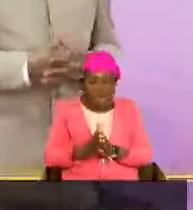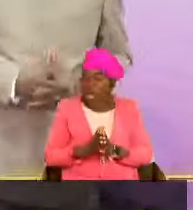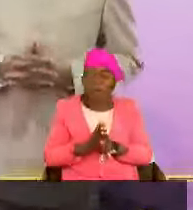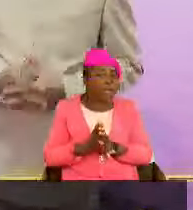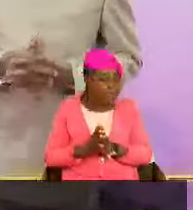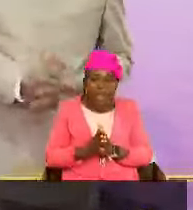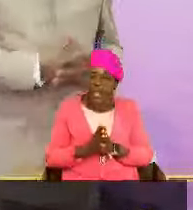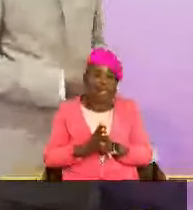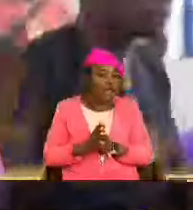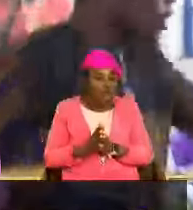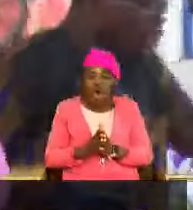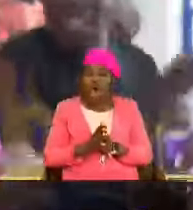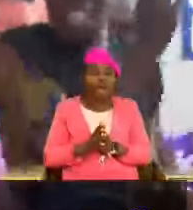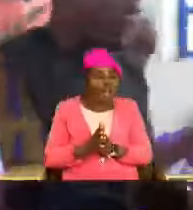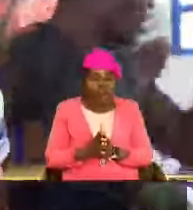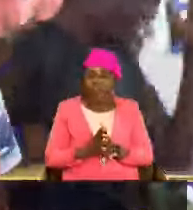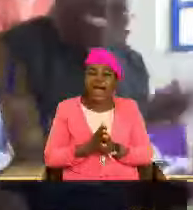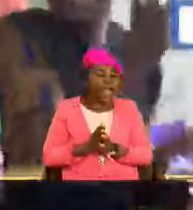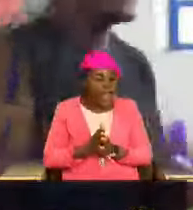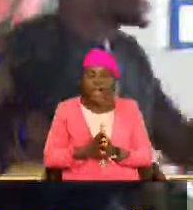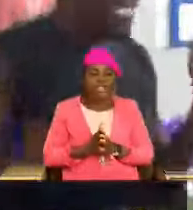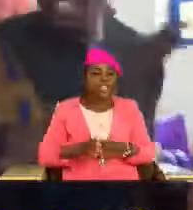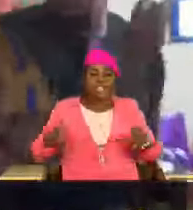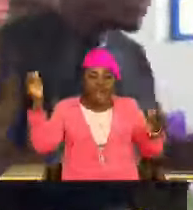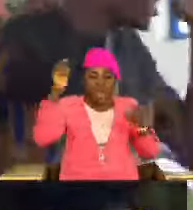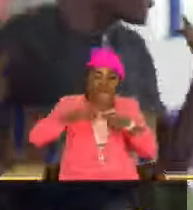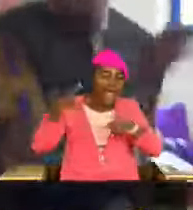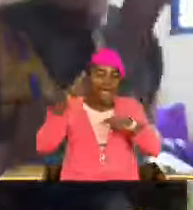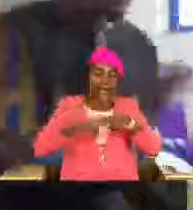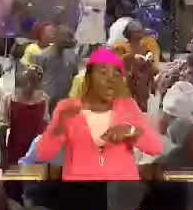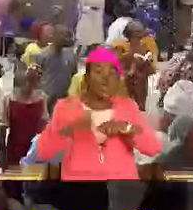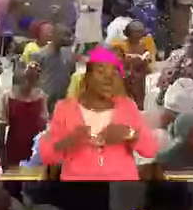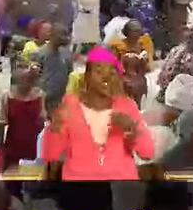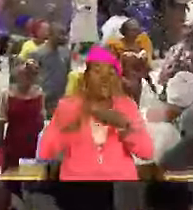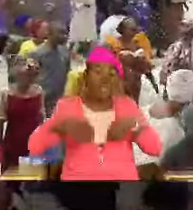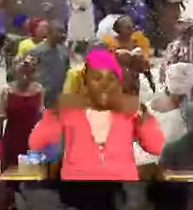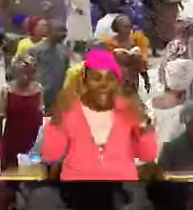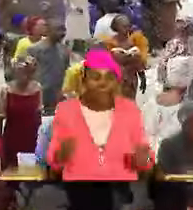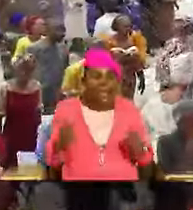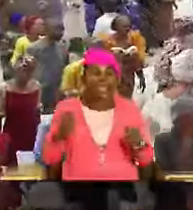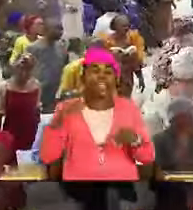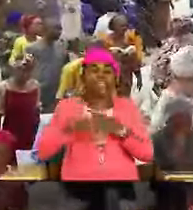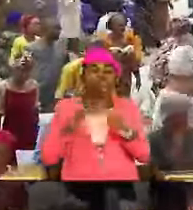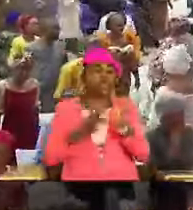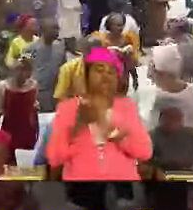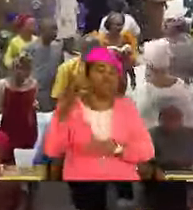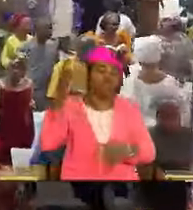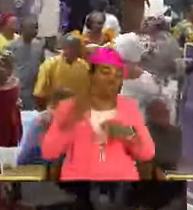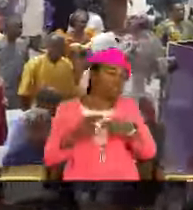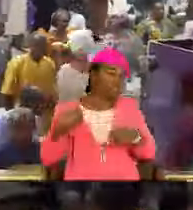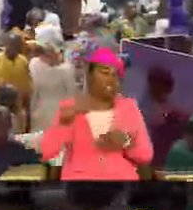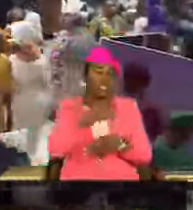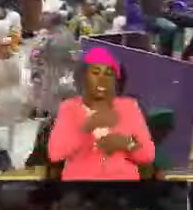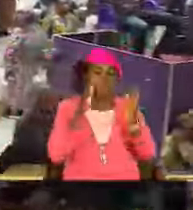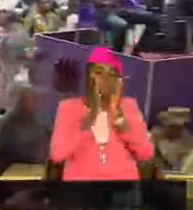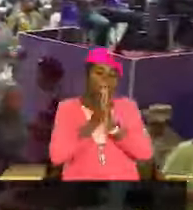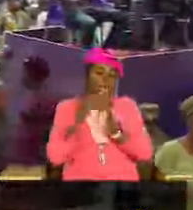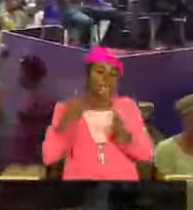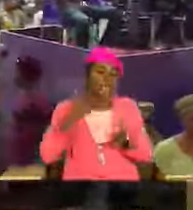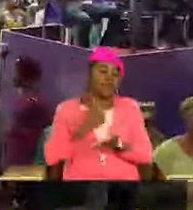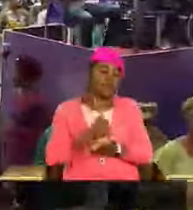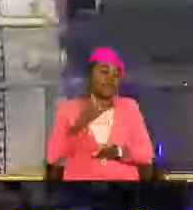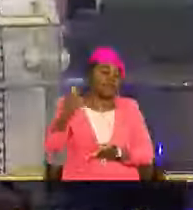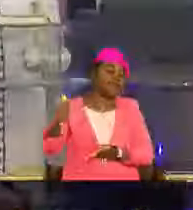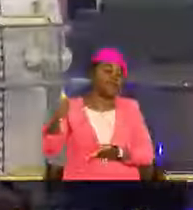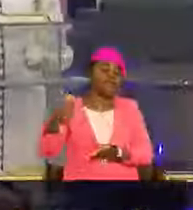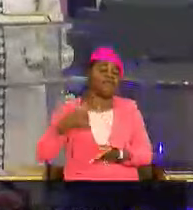try add more power add more power in Jesus mighty name we are pray